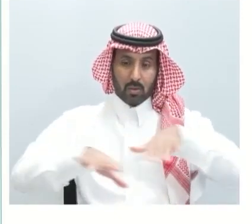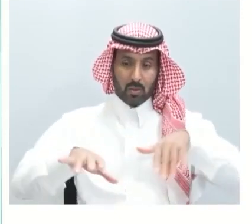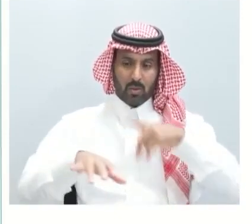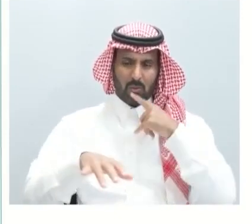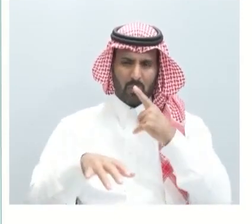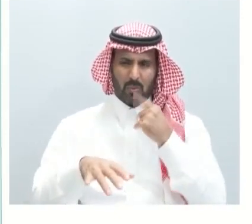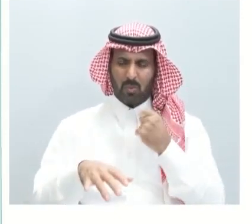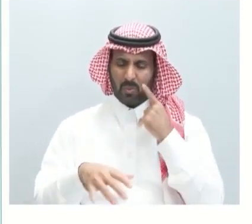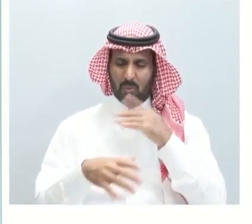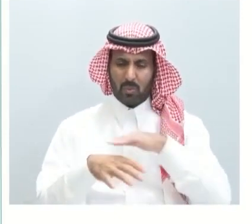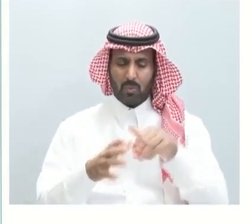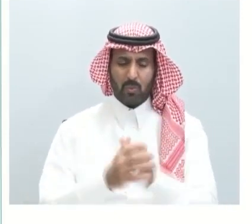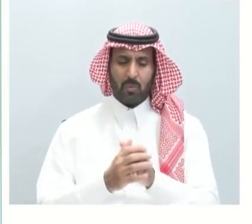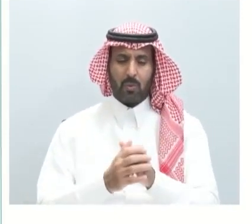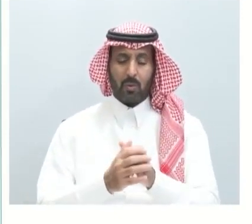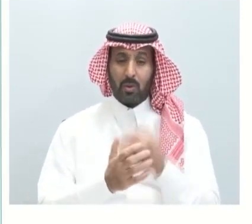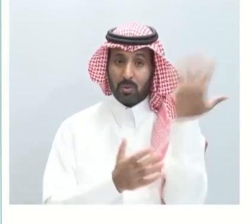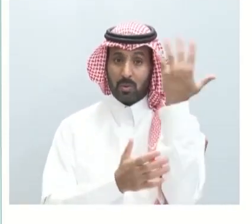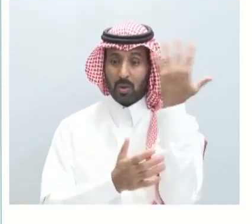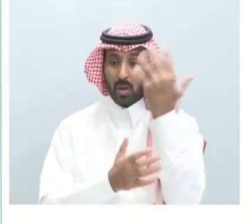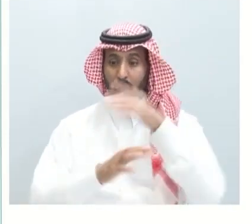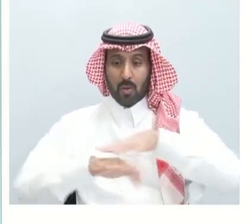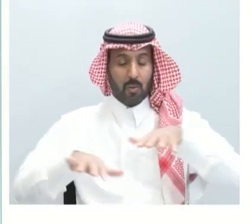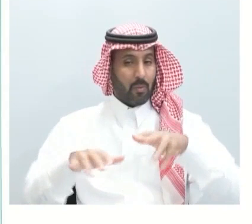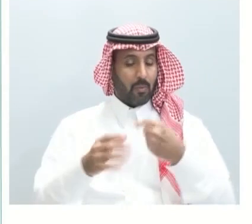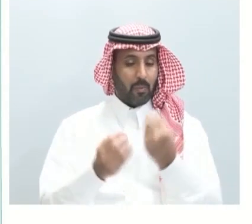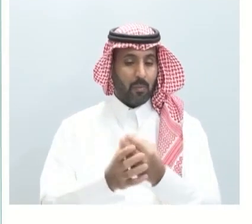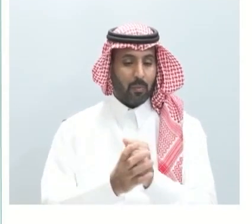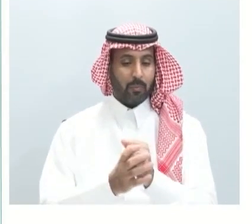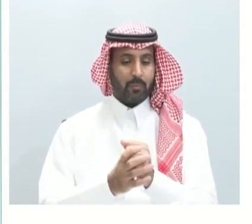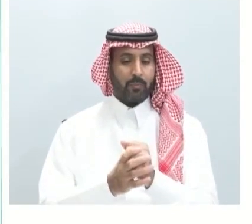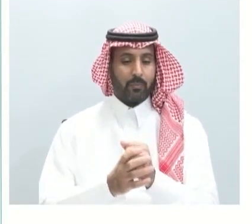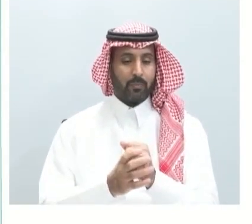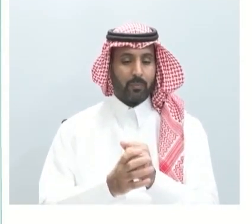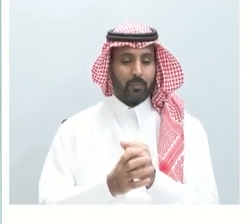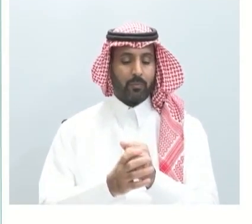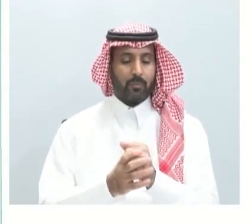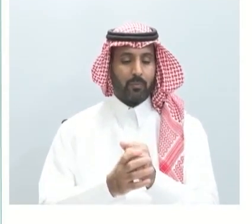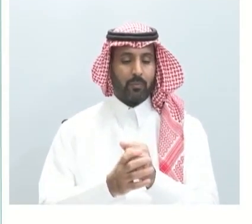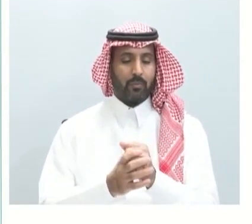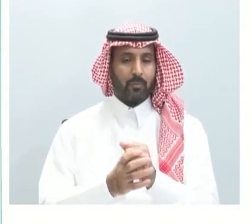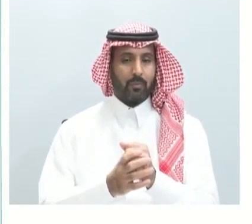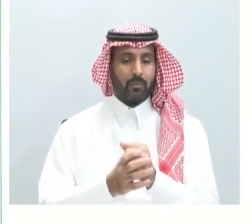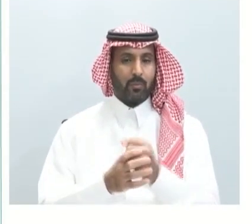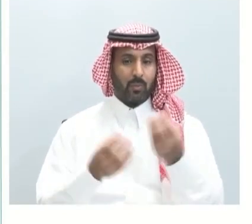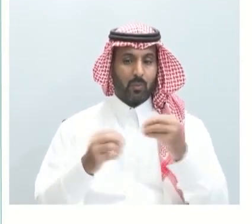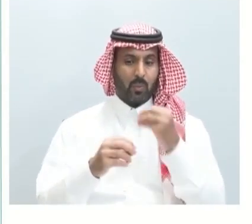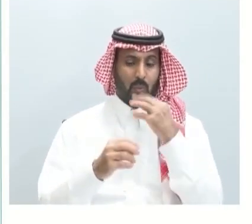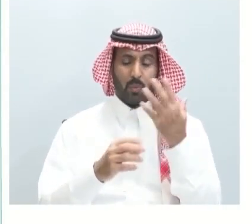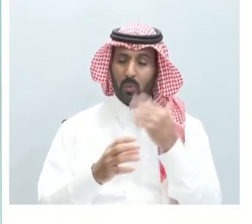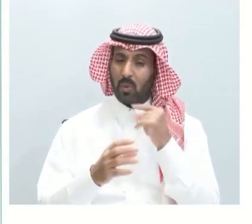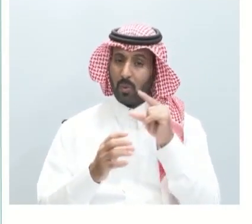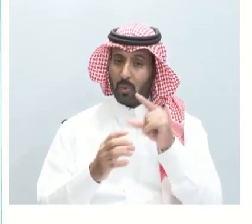this landscape and the word trees? So which one in this scenario here, which one do we use? Is it two or